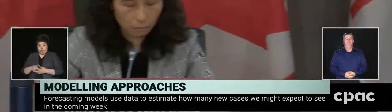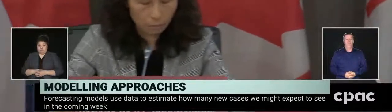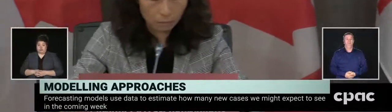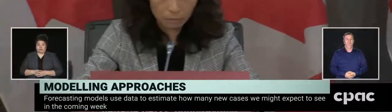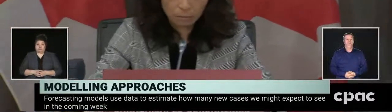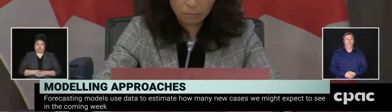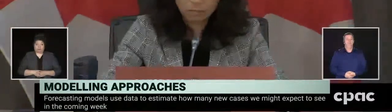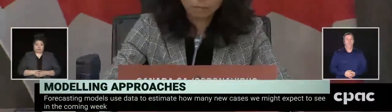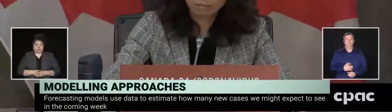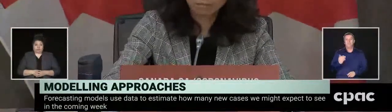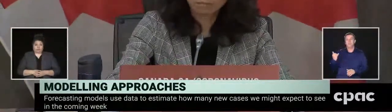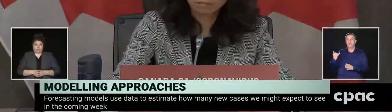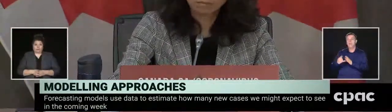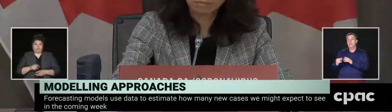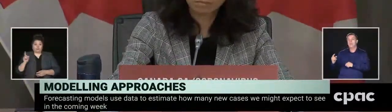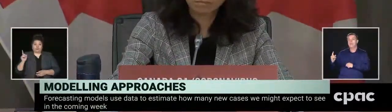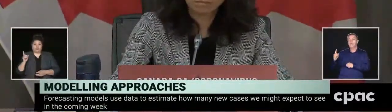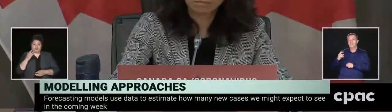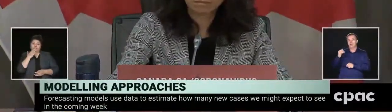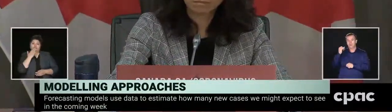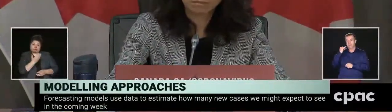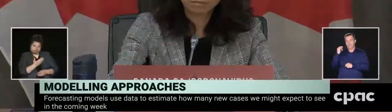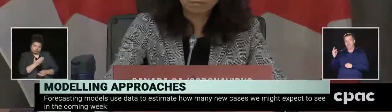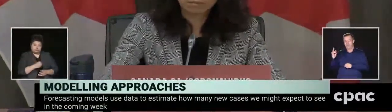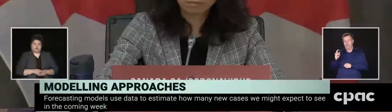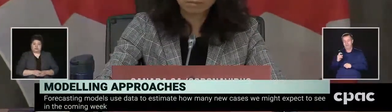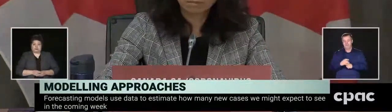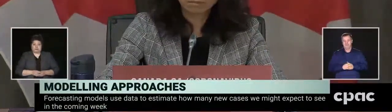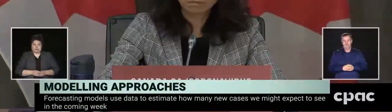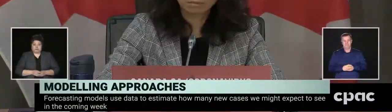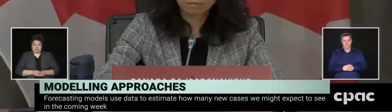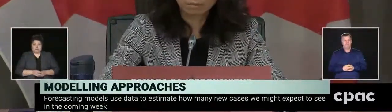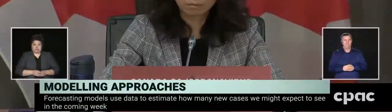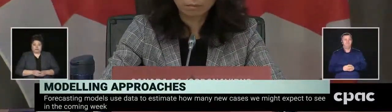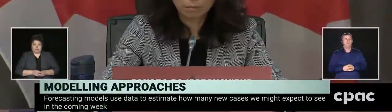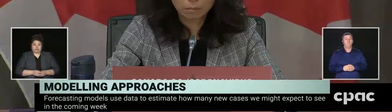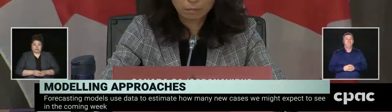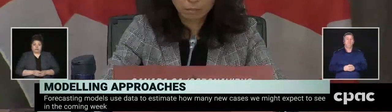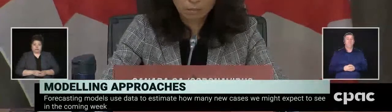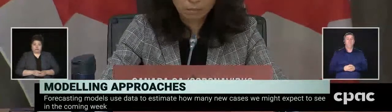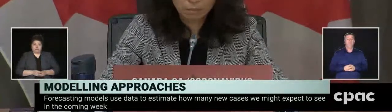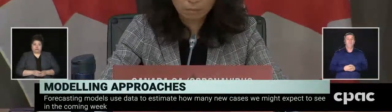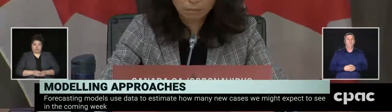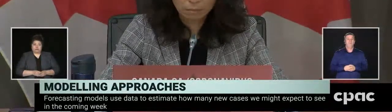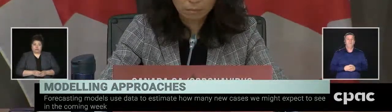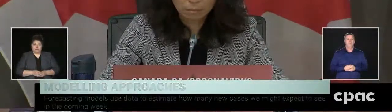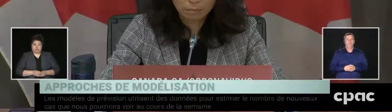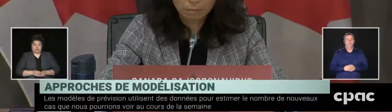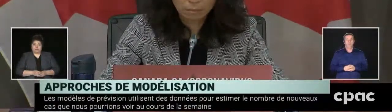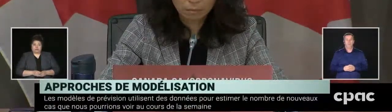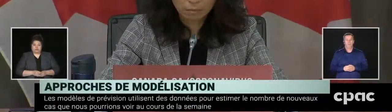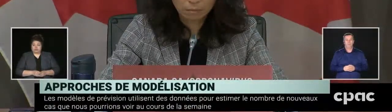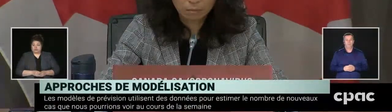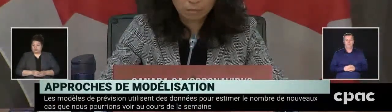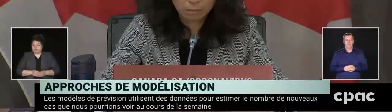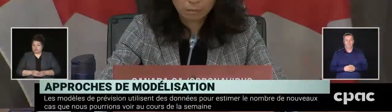Thank you. Merci. The next question, la prochaine question de Mélanie Marquis, La Presse. À vous la parole.